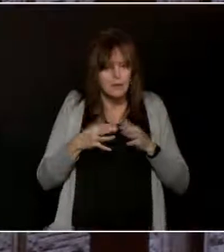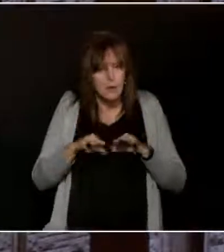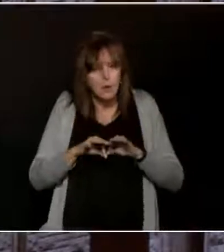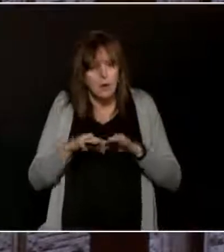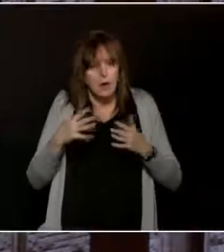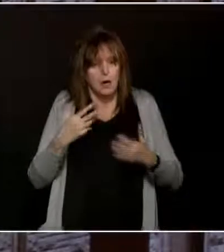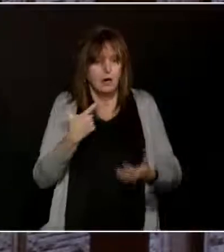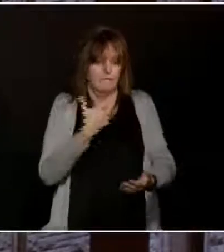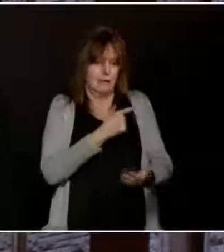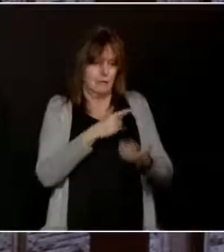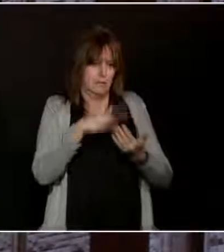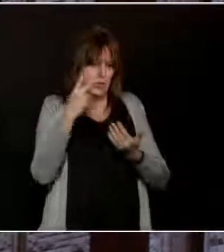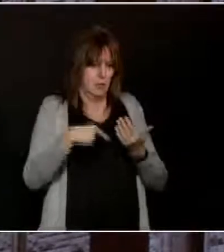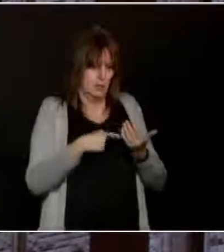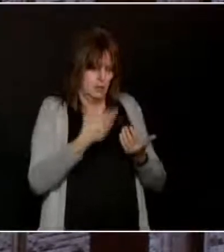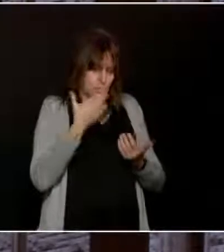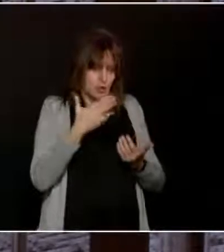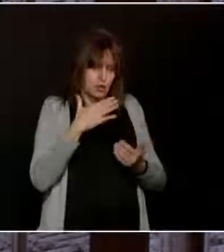time.